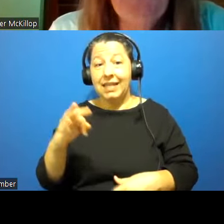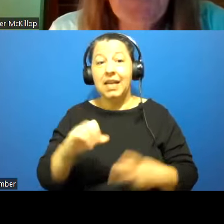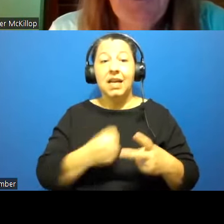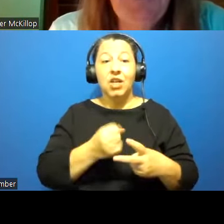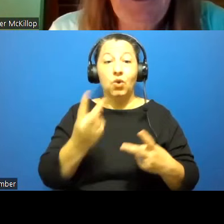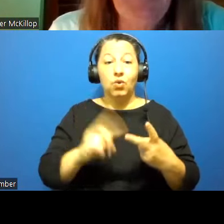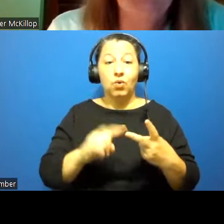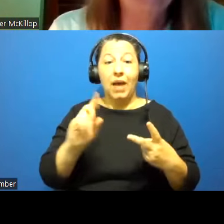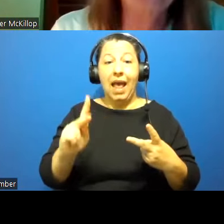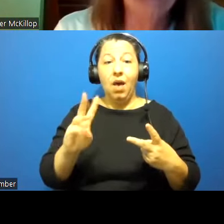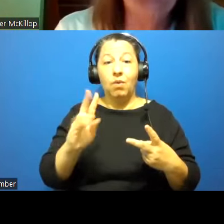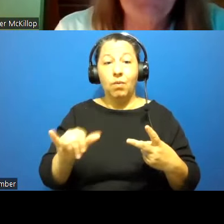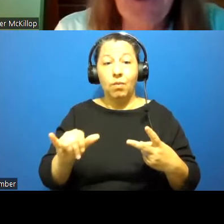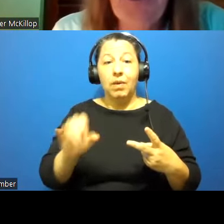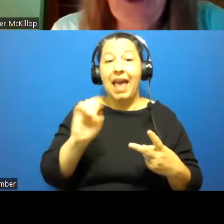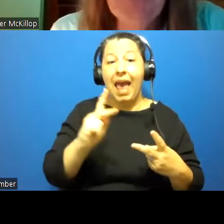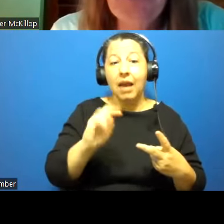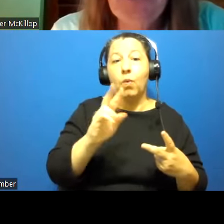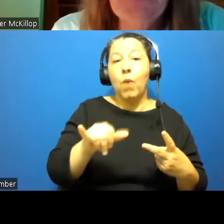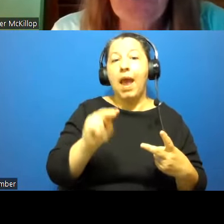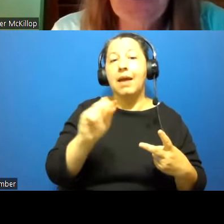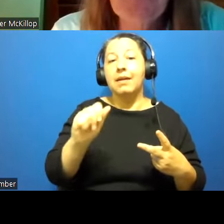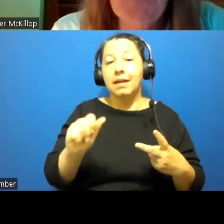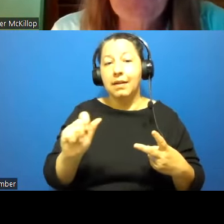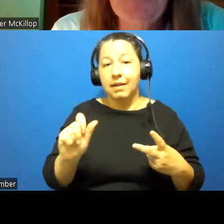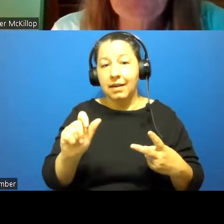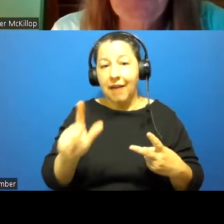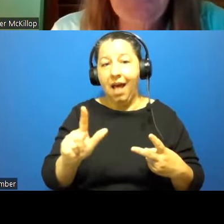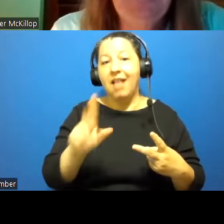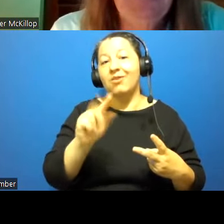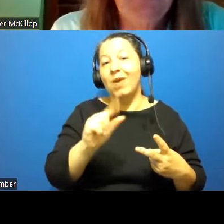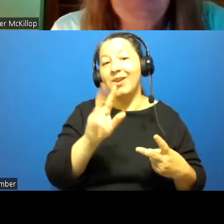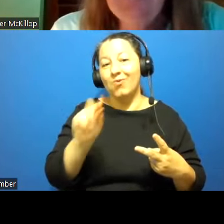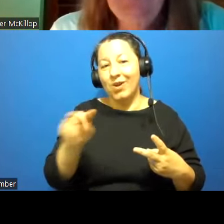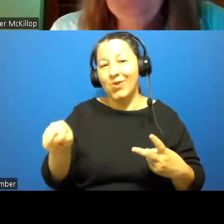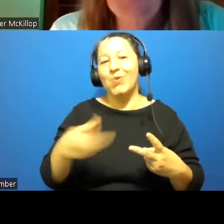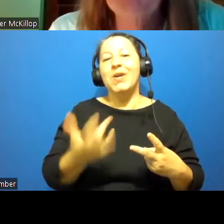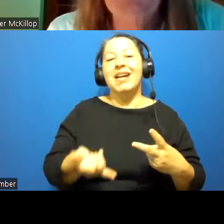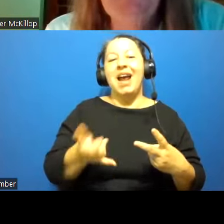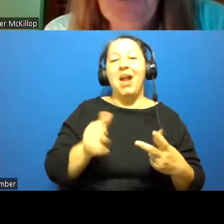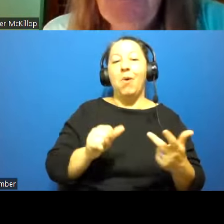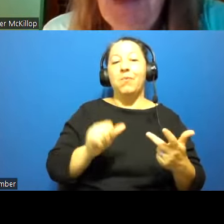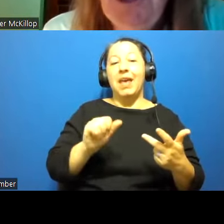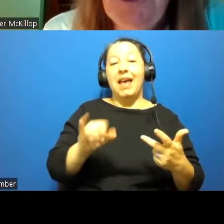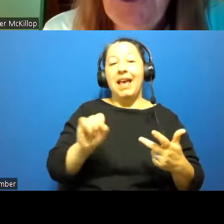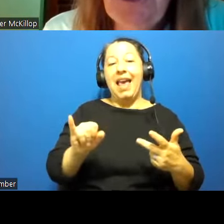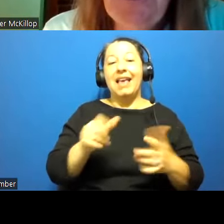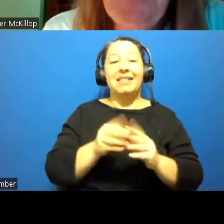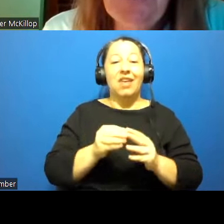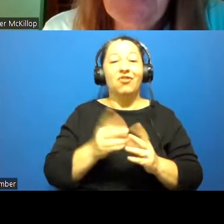We've submitted an AIA session with our graduate students for the 2023 AIA conference. So